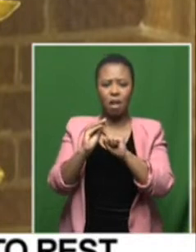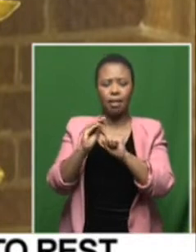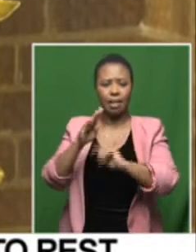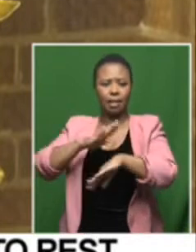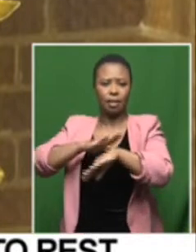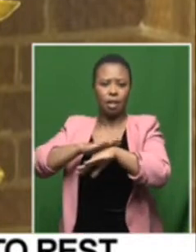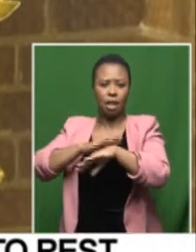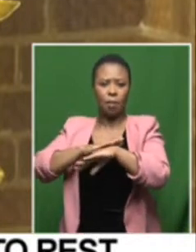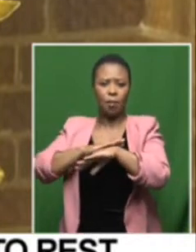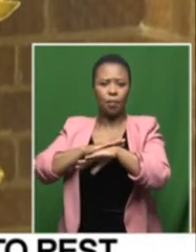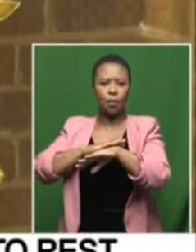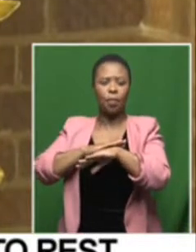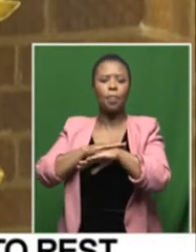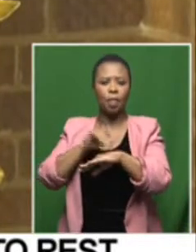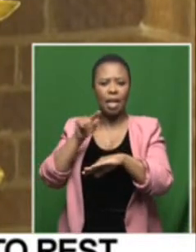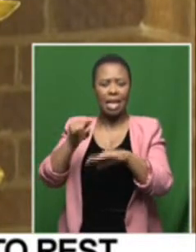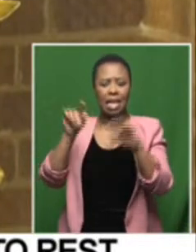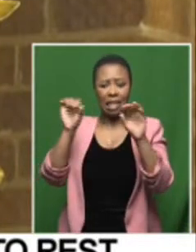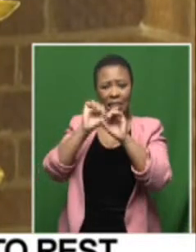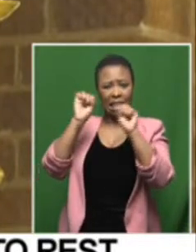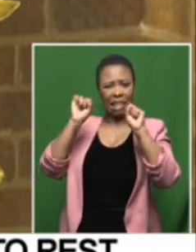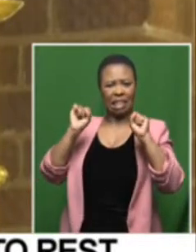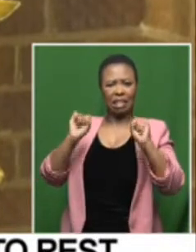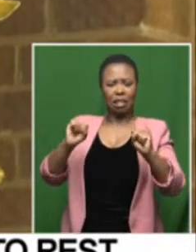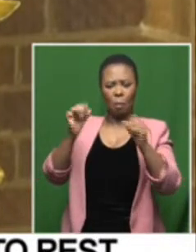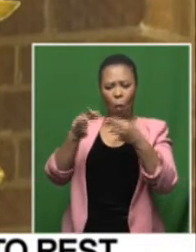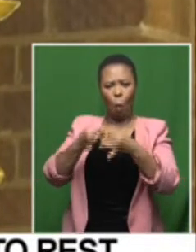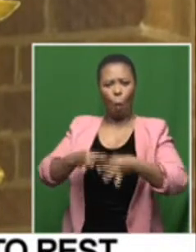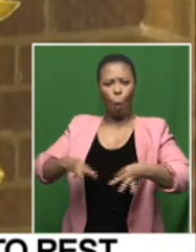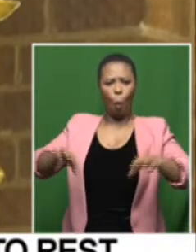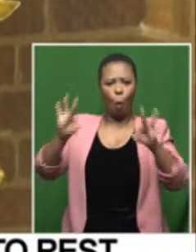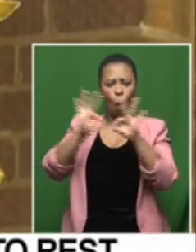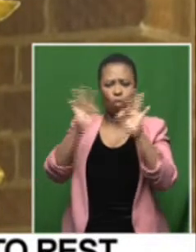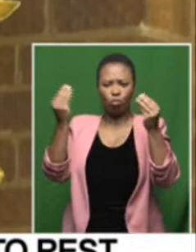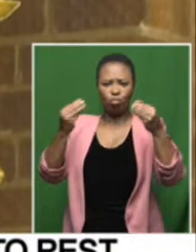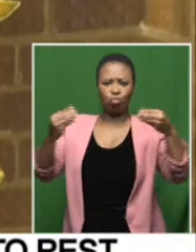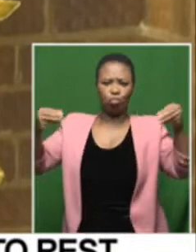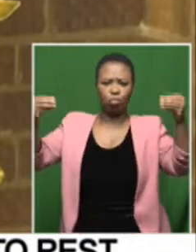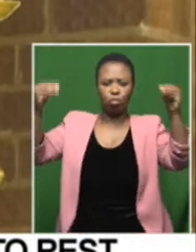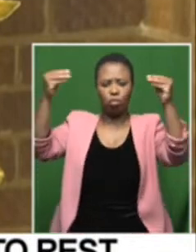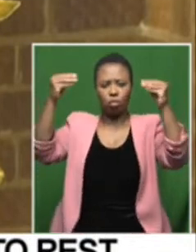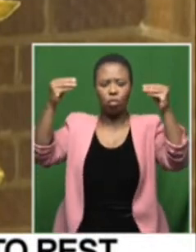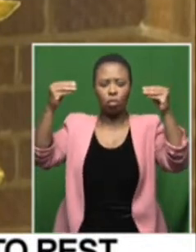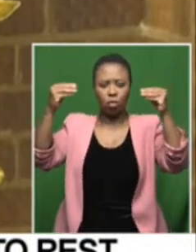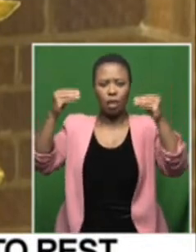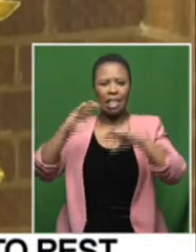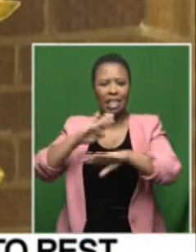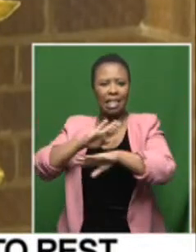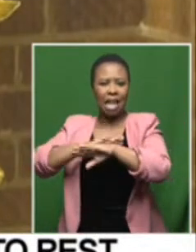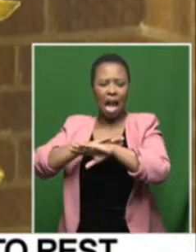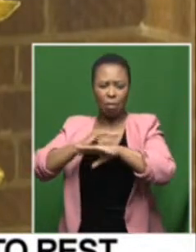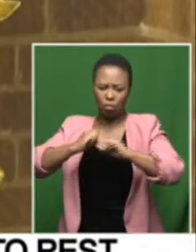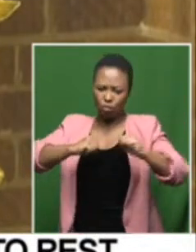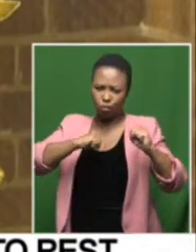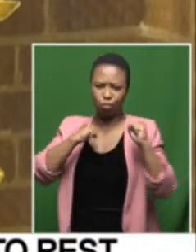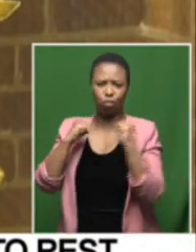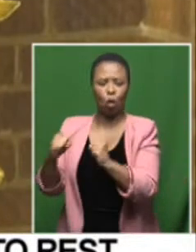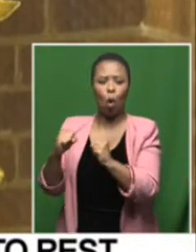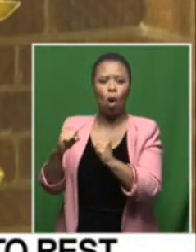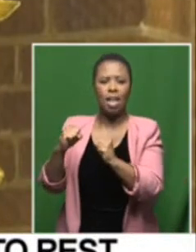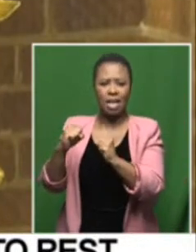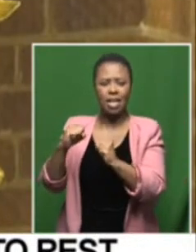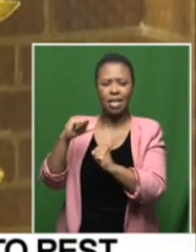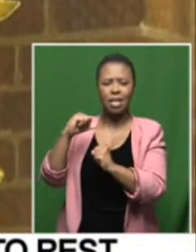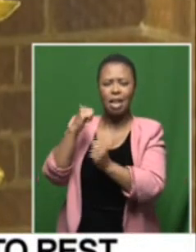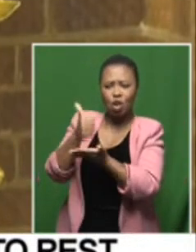entire regiment worthy of decoration, regal, solid,